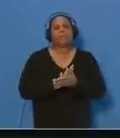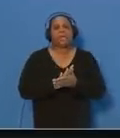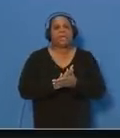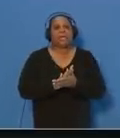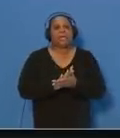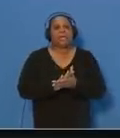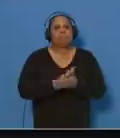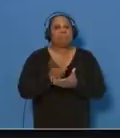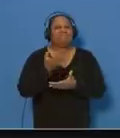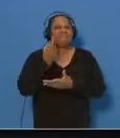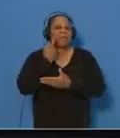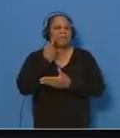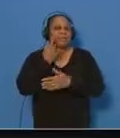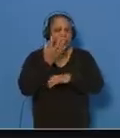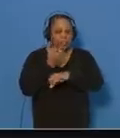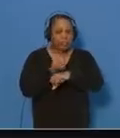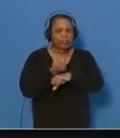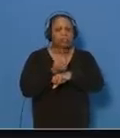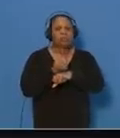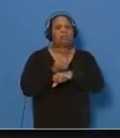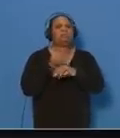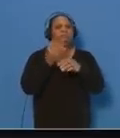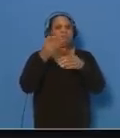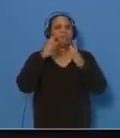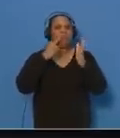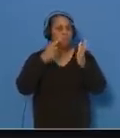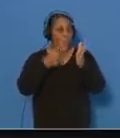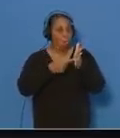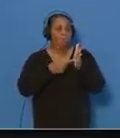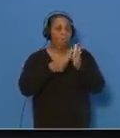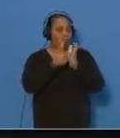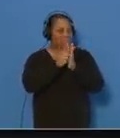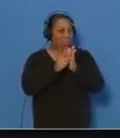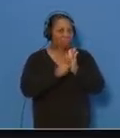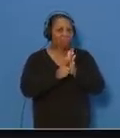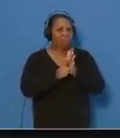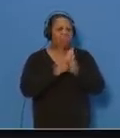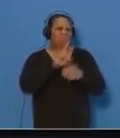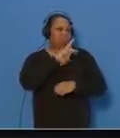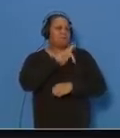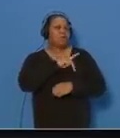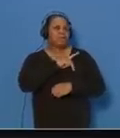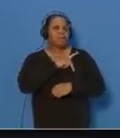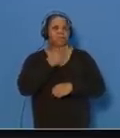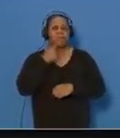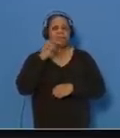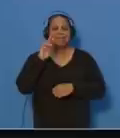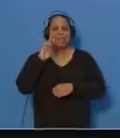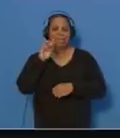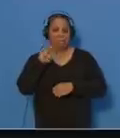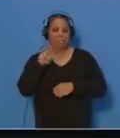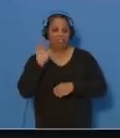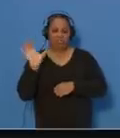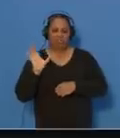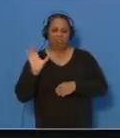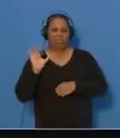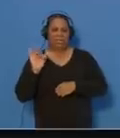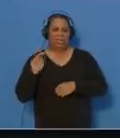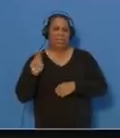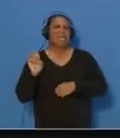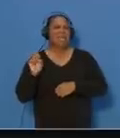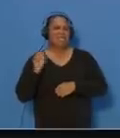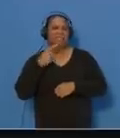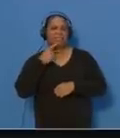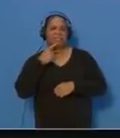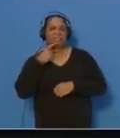Regarding our existing shelter-in-place order, I personally, and as I said, Minister Keynes will be covering a number of things, but I